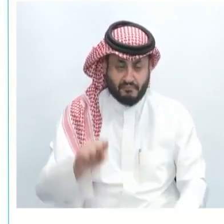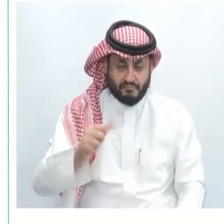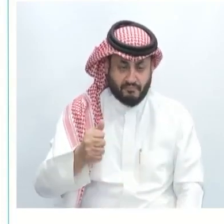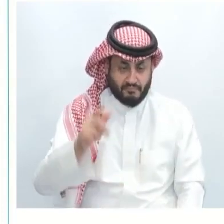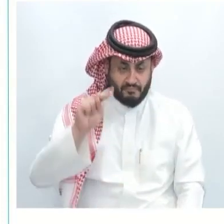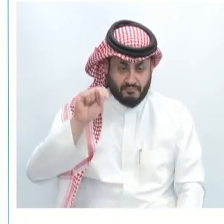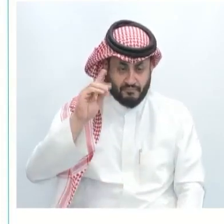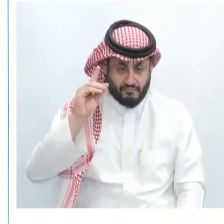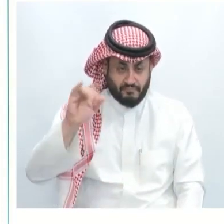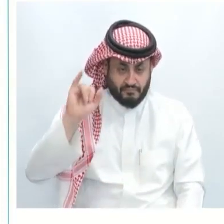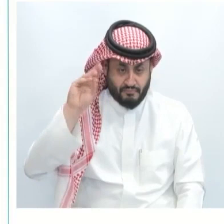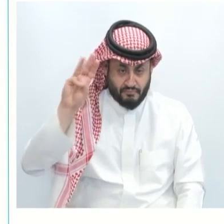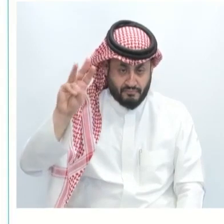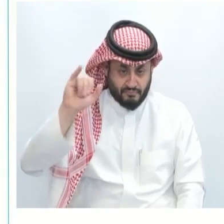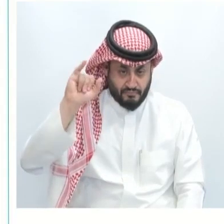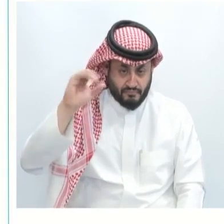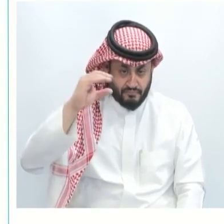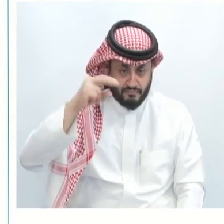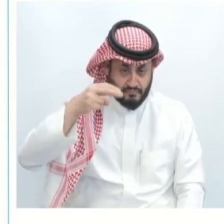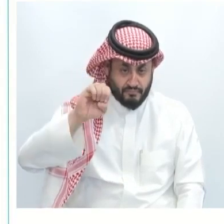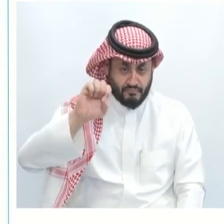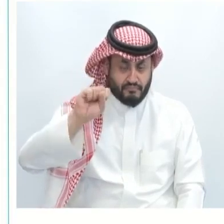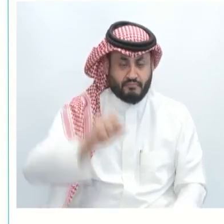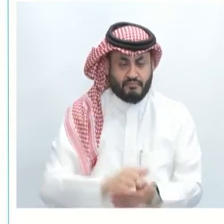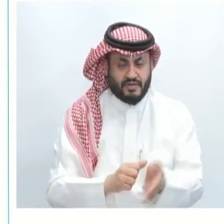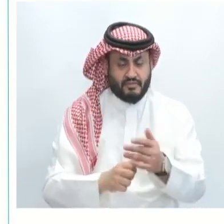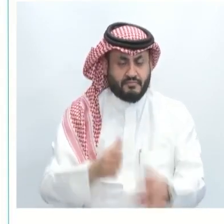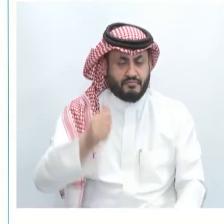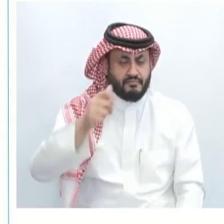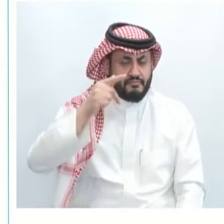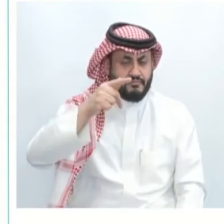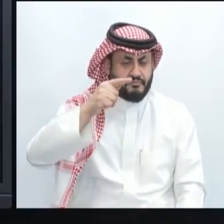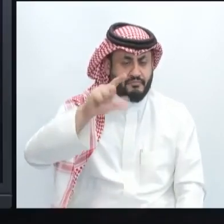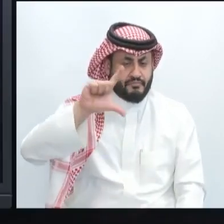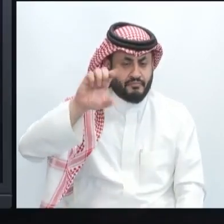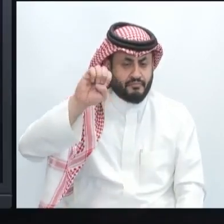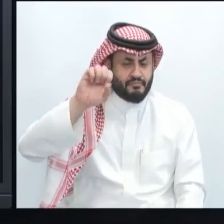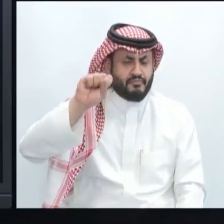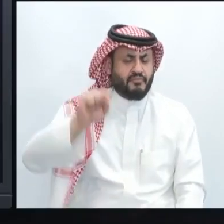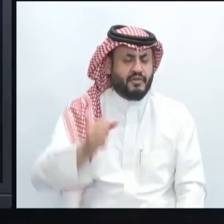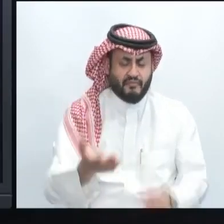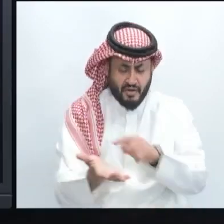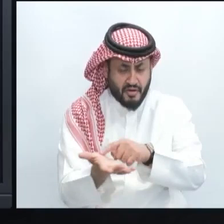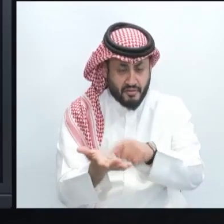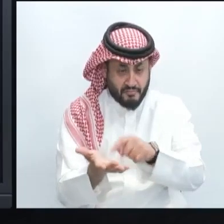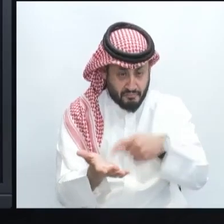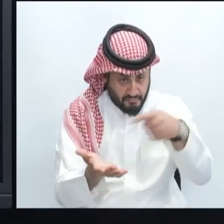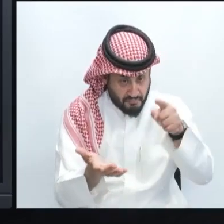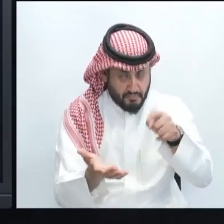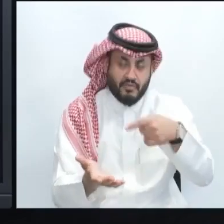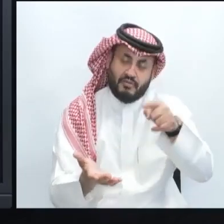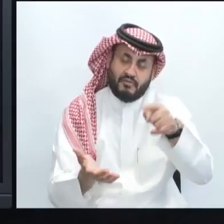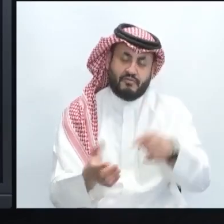Sandwiches and apples. And how we know we can count sandwiches and